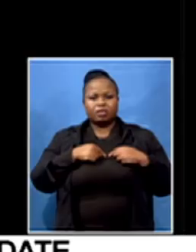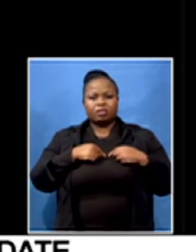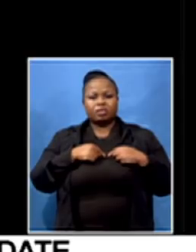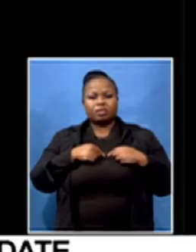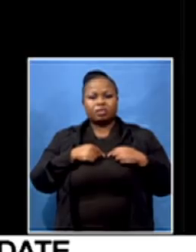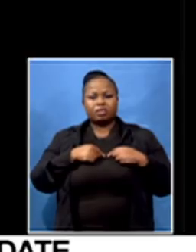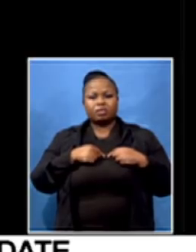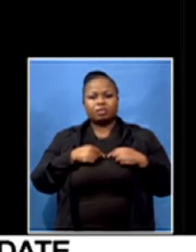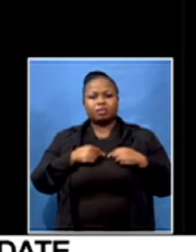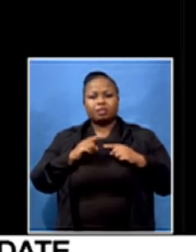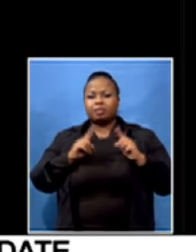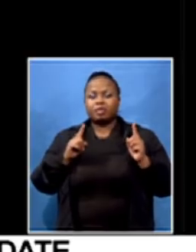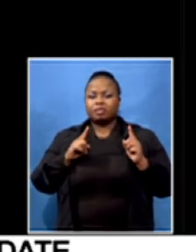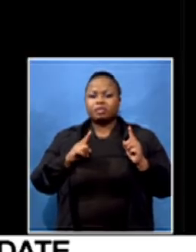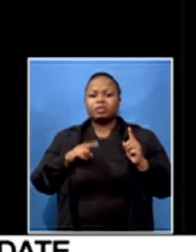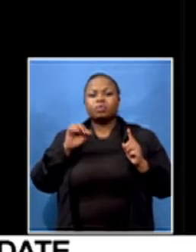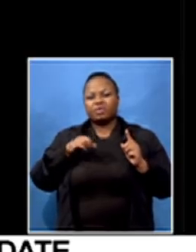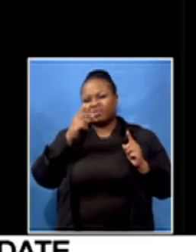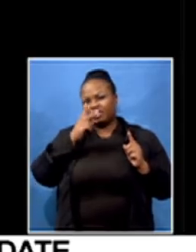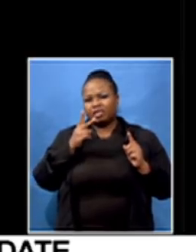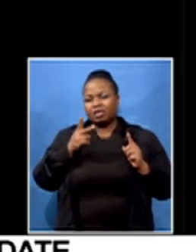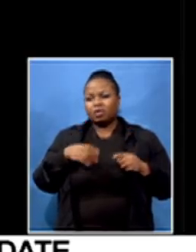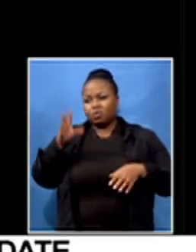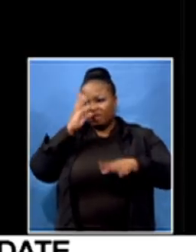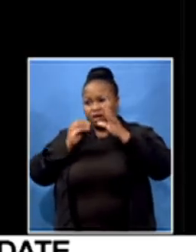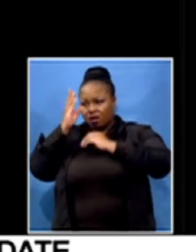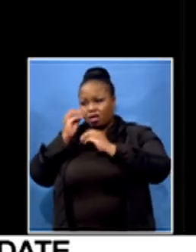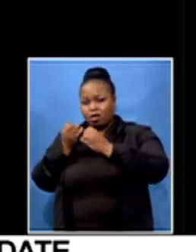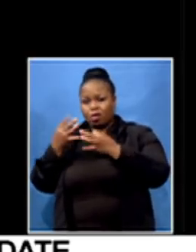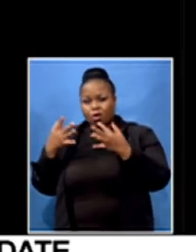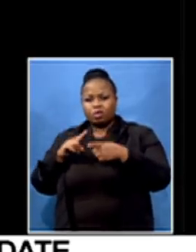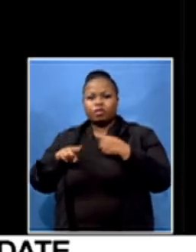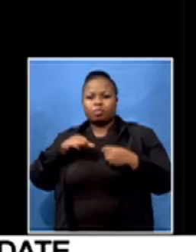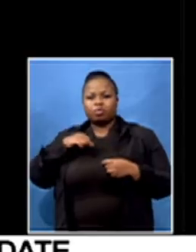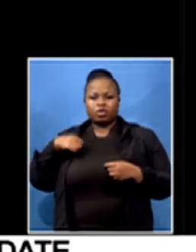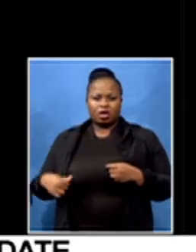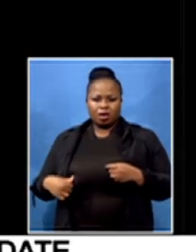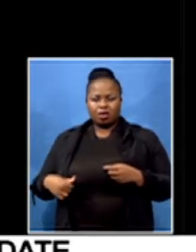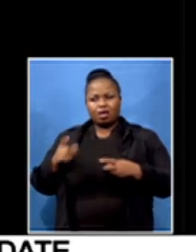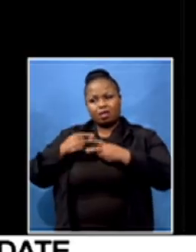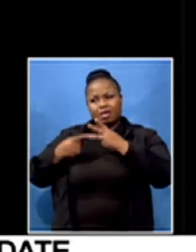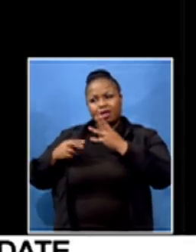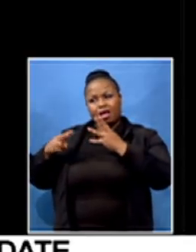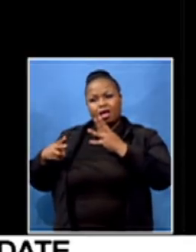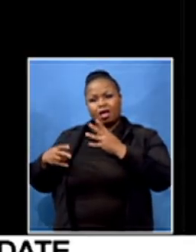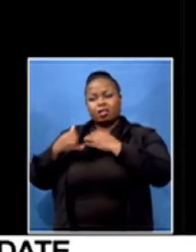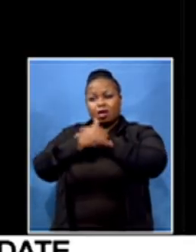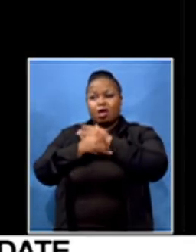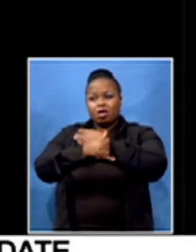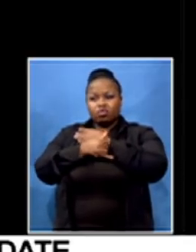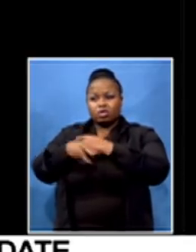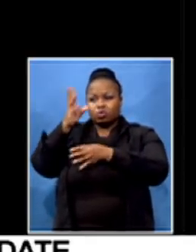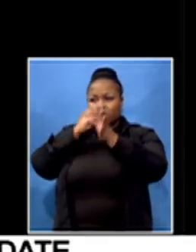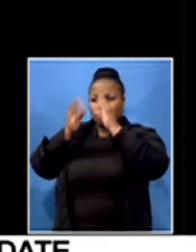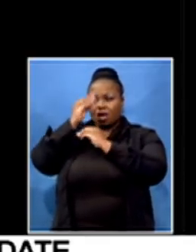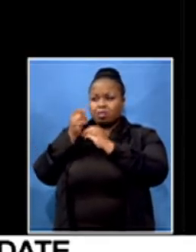that we have noted a lot of lessons from China, from many other countries, and we do get lessons from the good work that